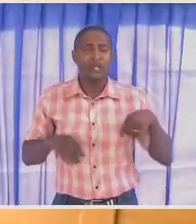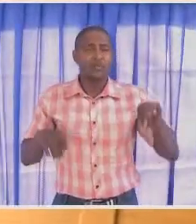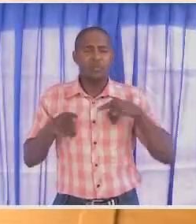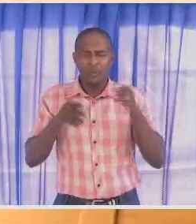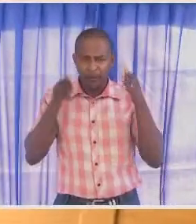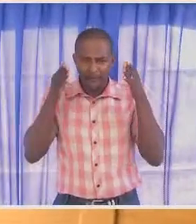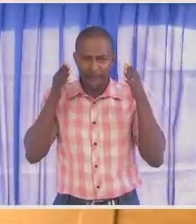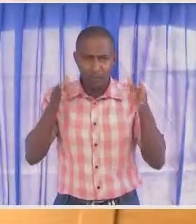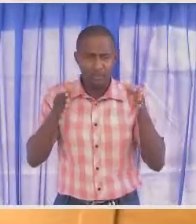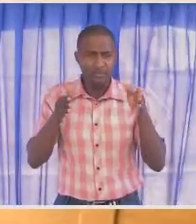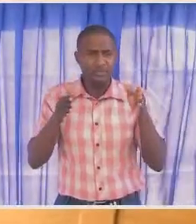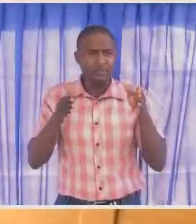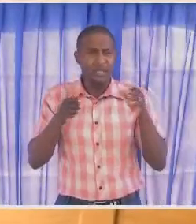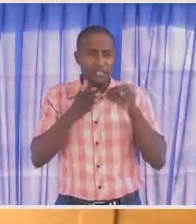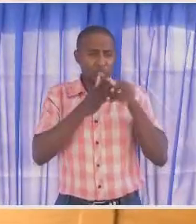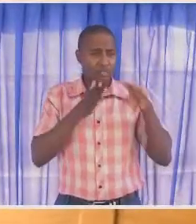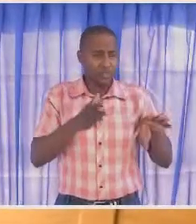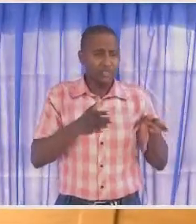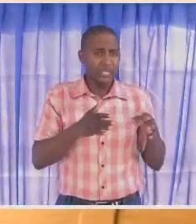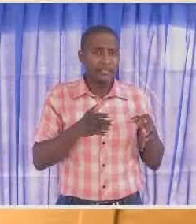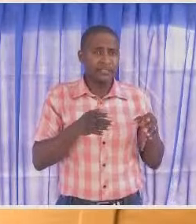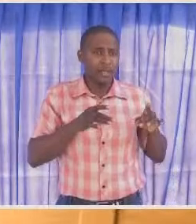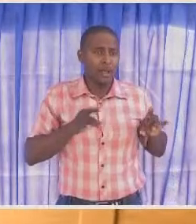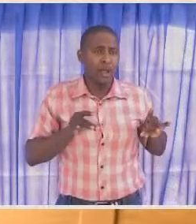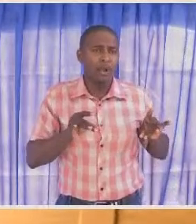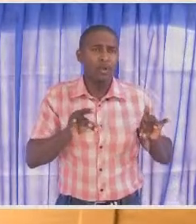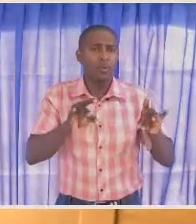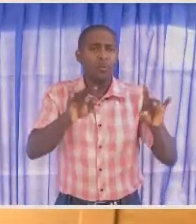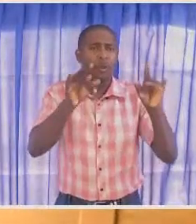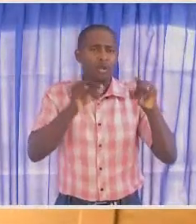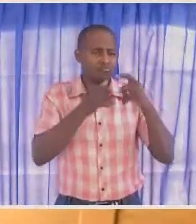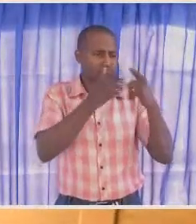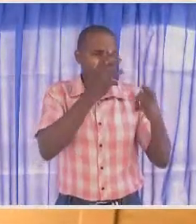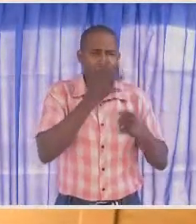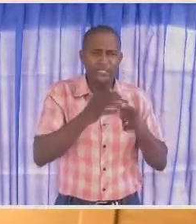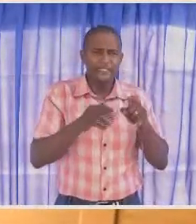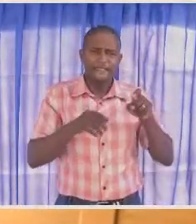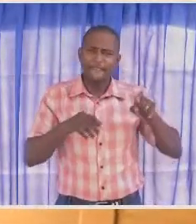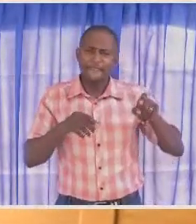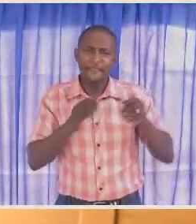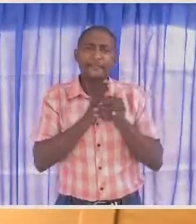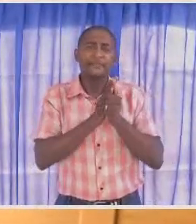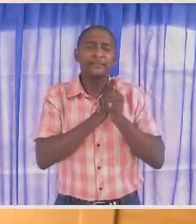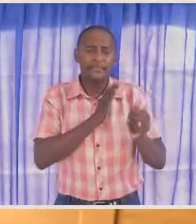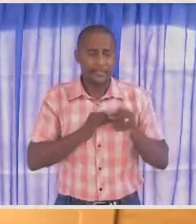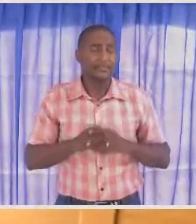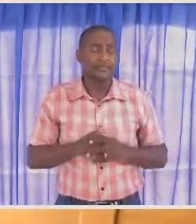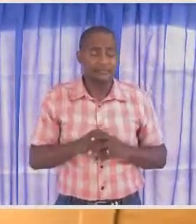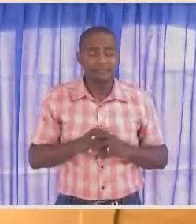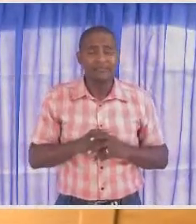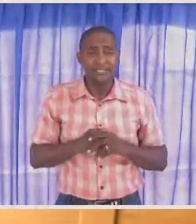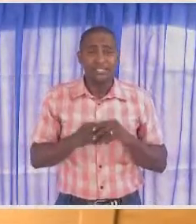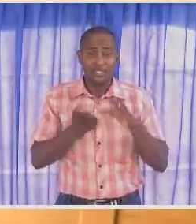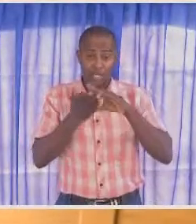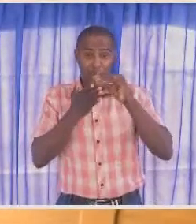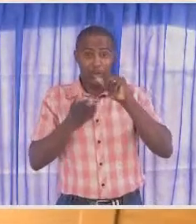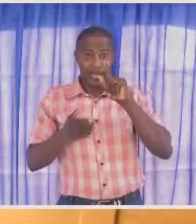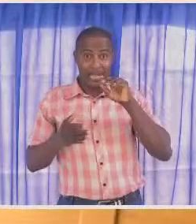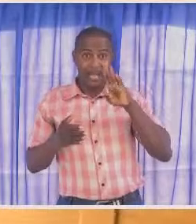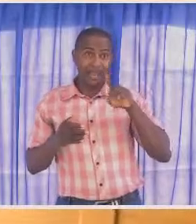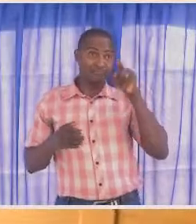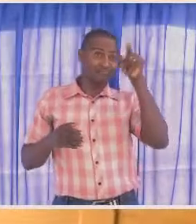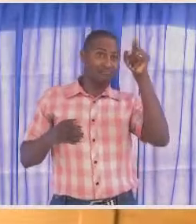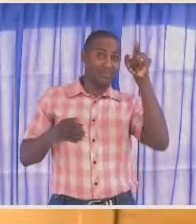on ensuring students acquire these relevant hard and soft skills. So the Learning Labs really